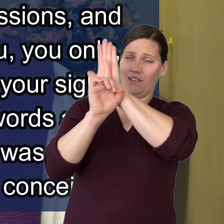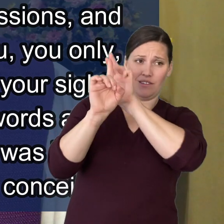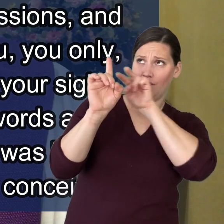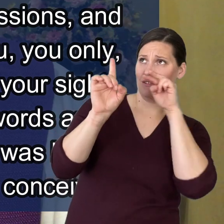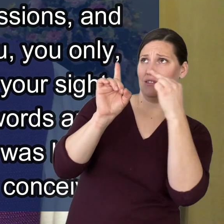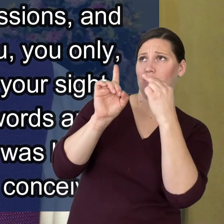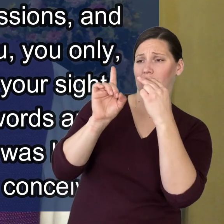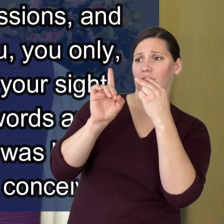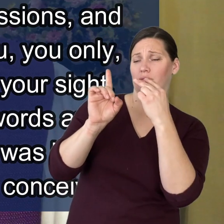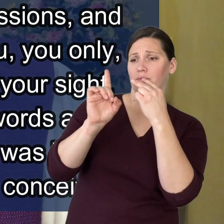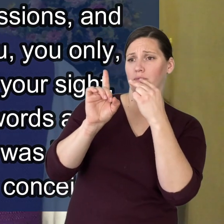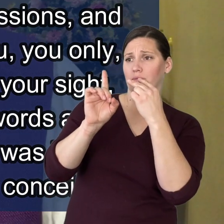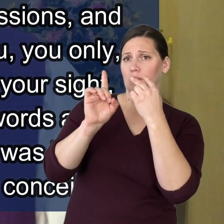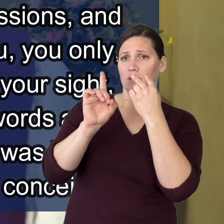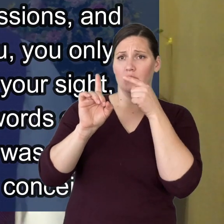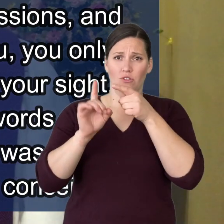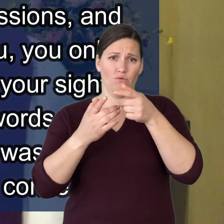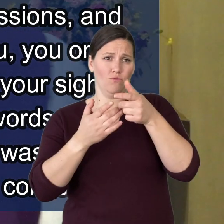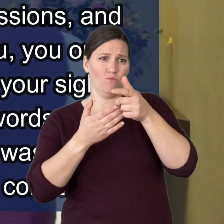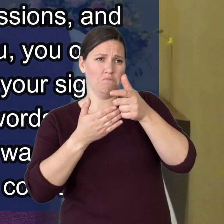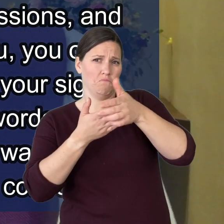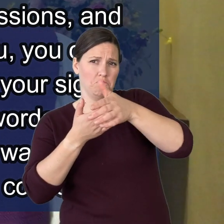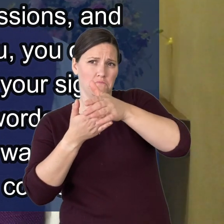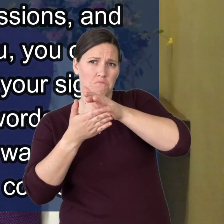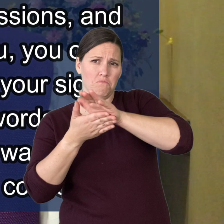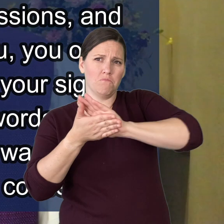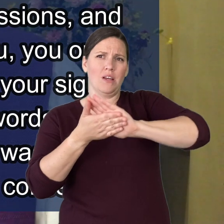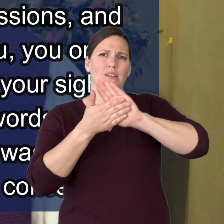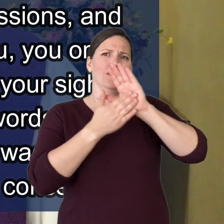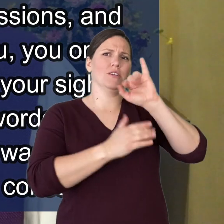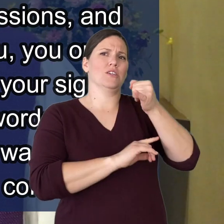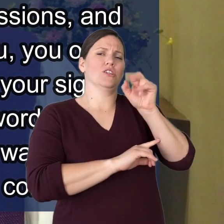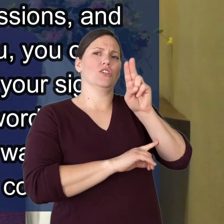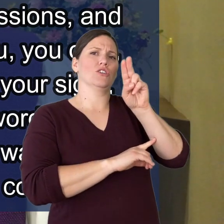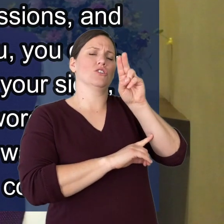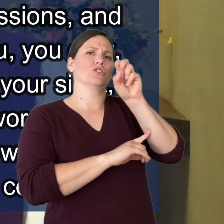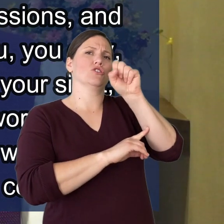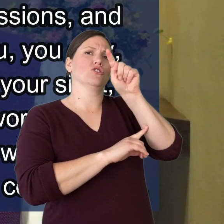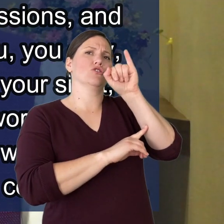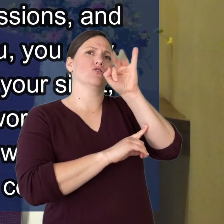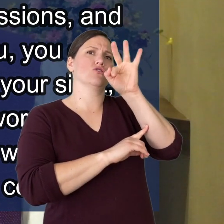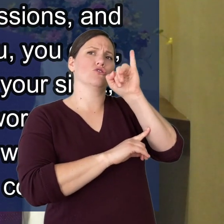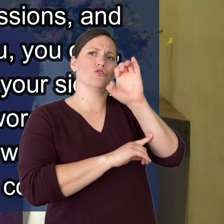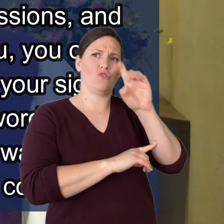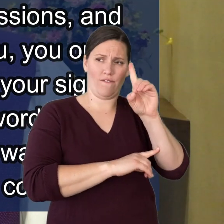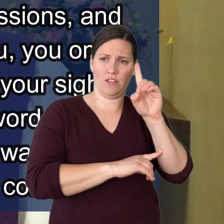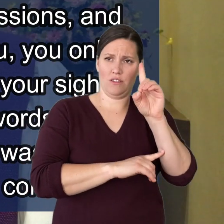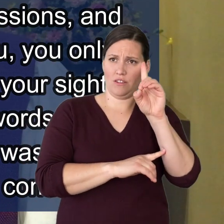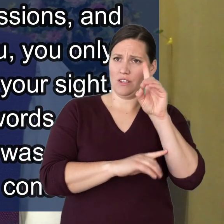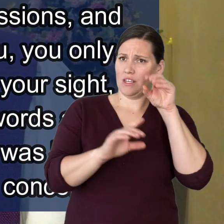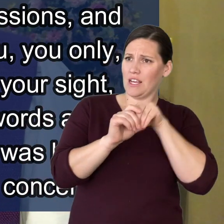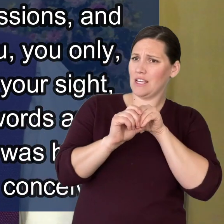evil in your sight, so that you may be justified by your words and blameless in your judgment.